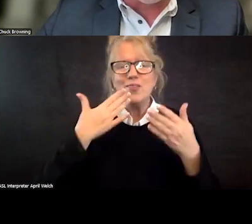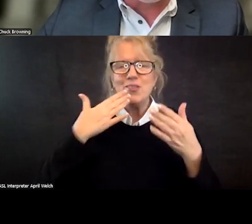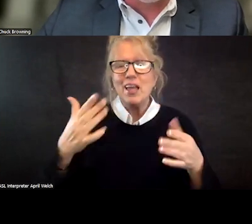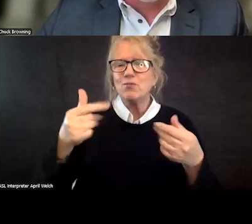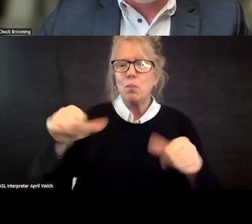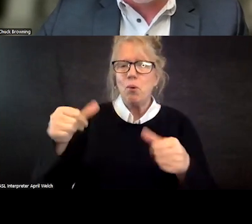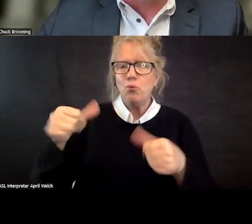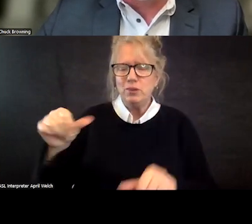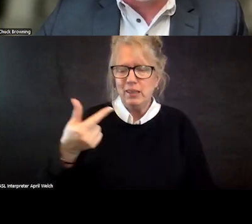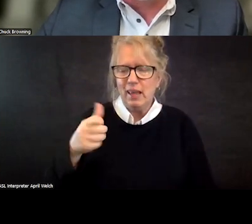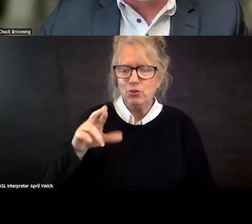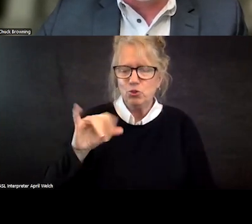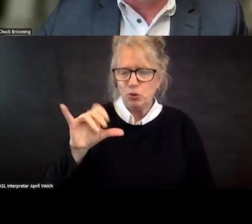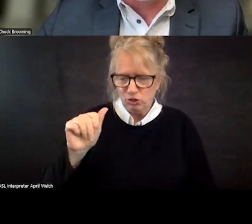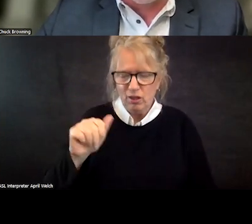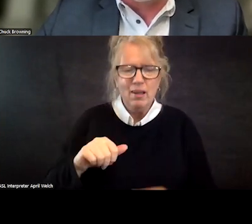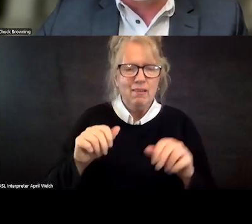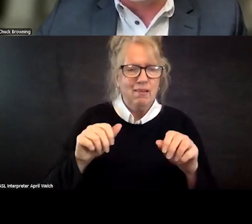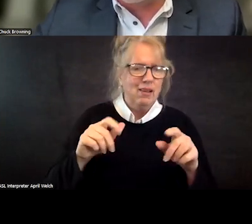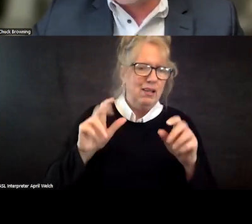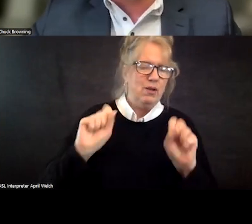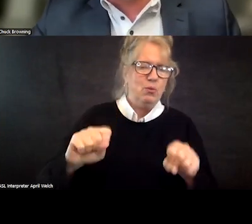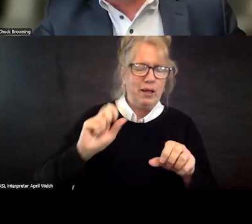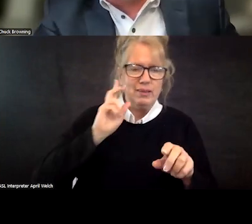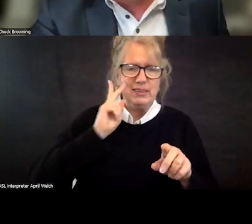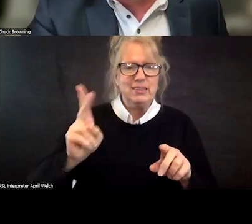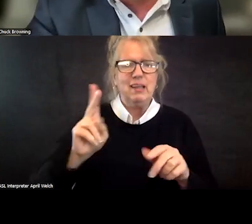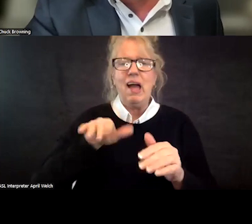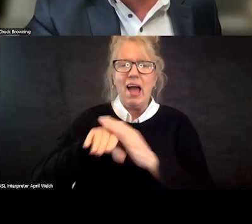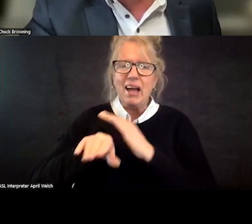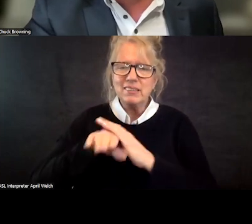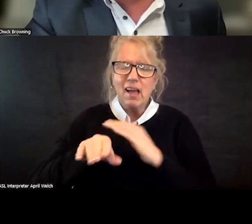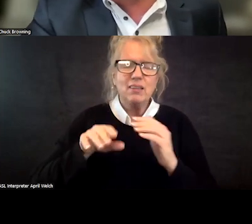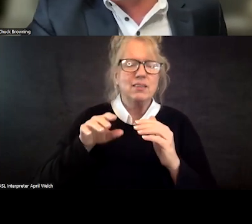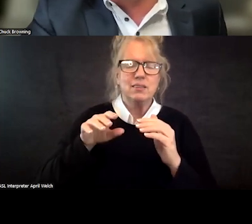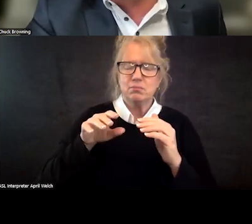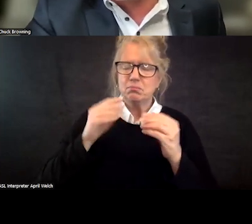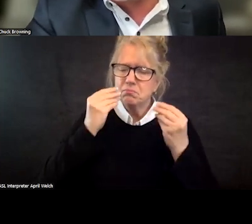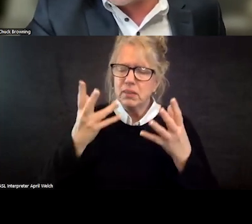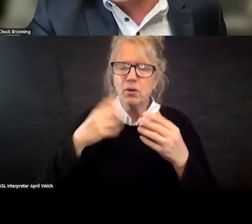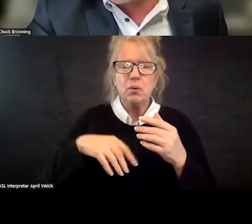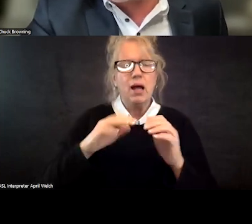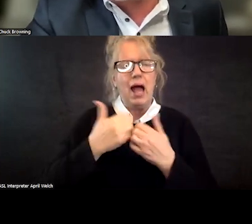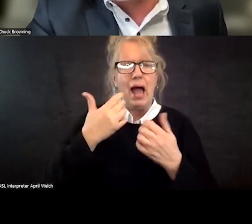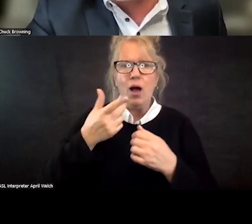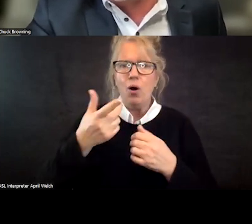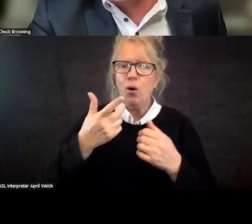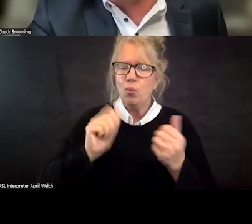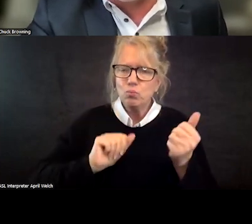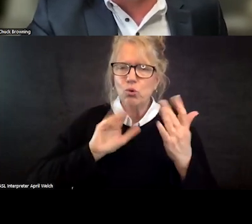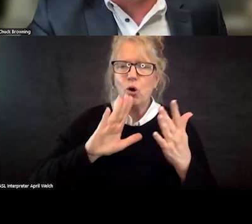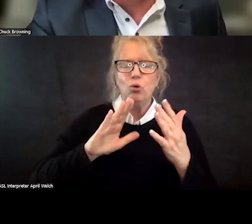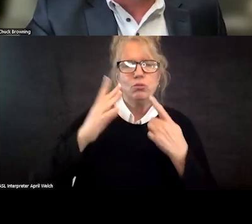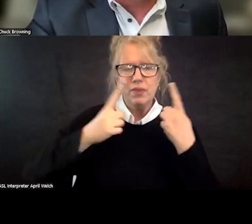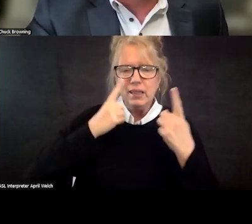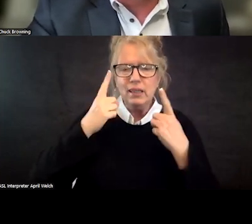that, Georgia, so that we can be able to access and be able to look at that as well. Some practical approaches for providers and thinking about the